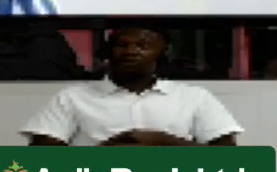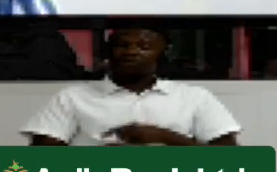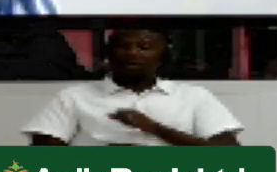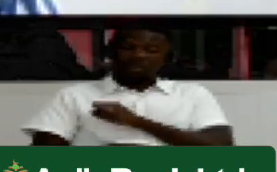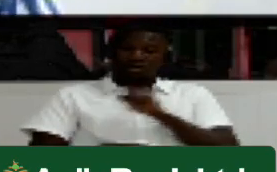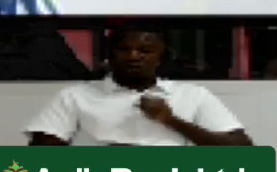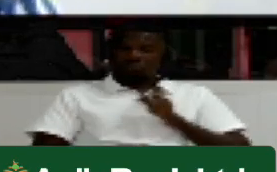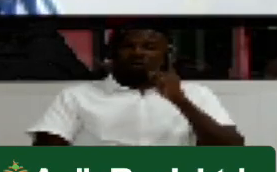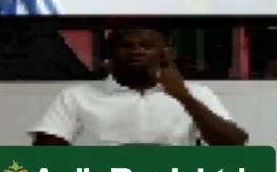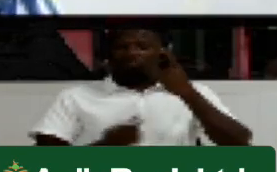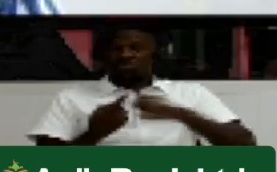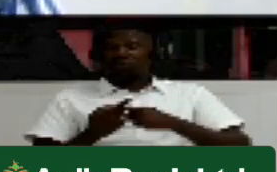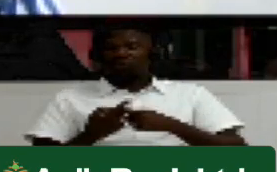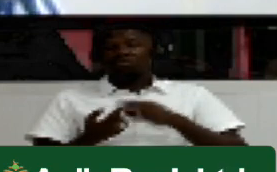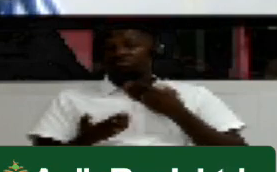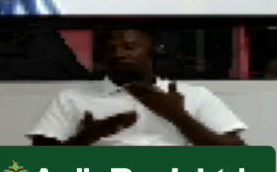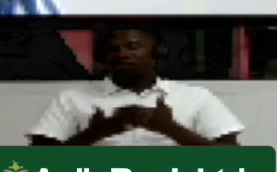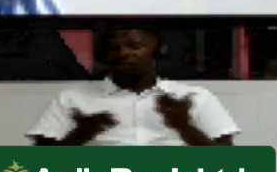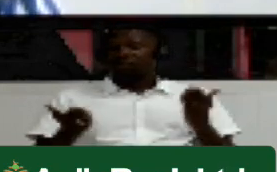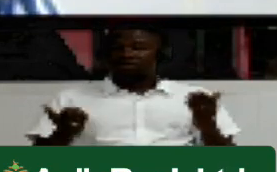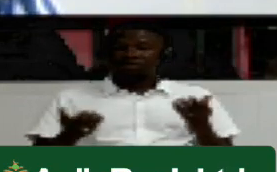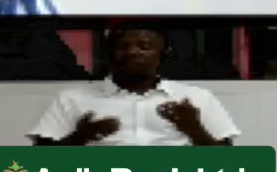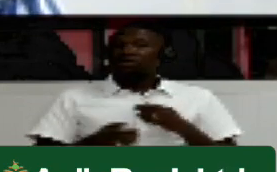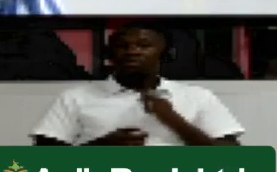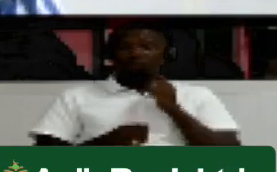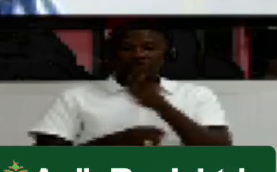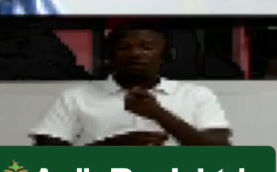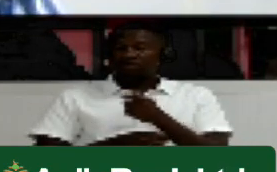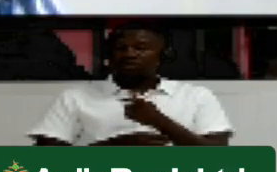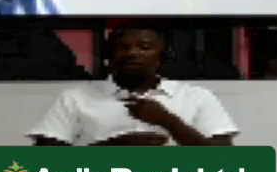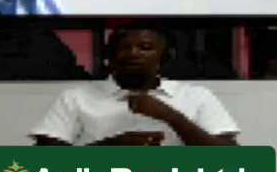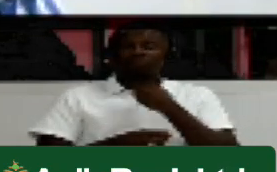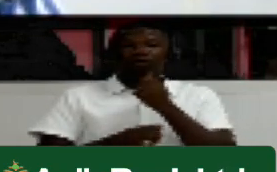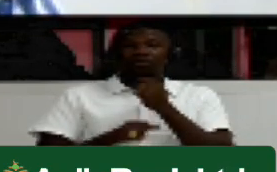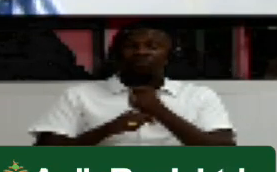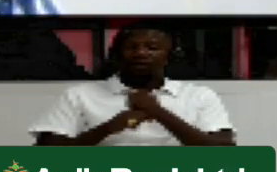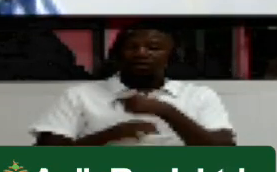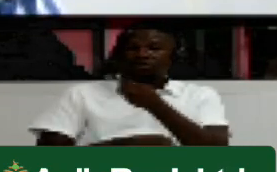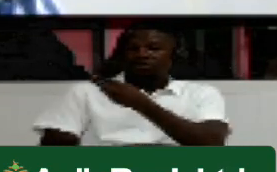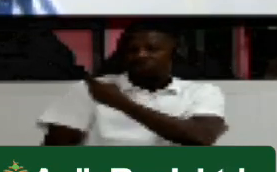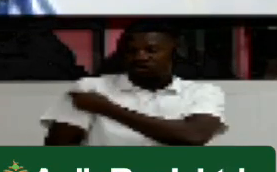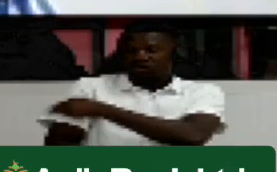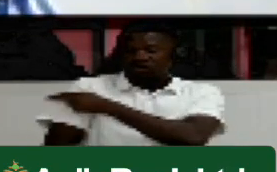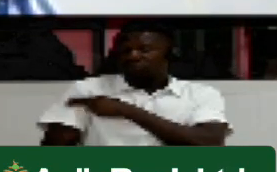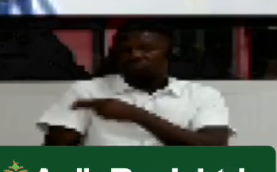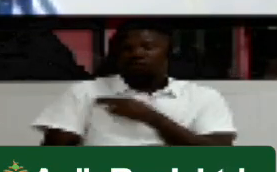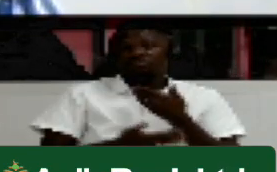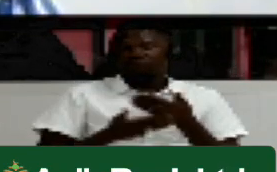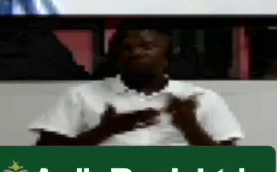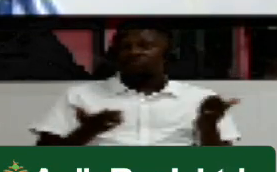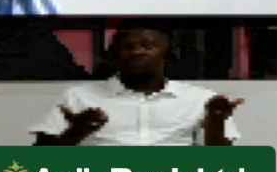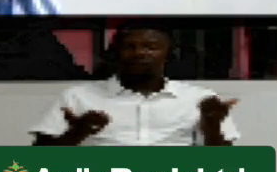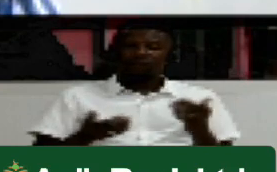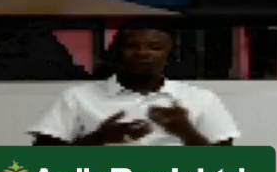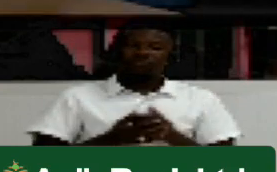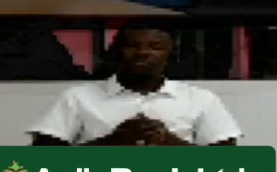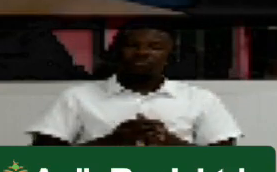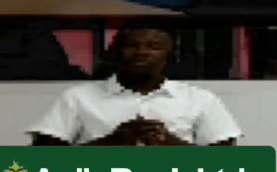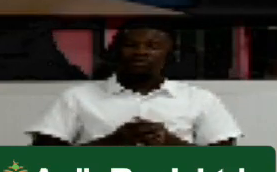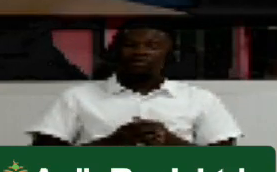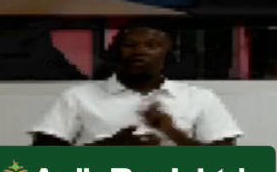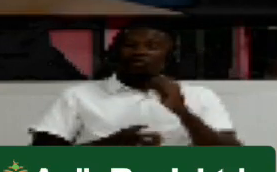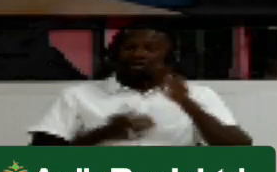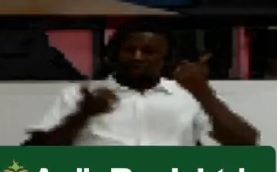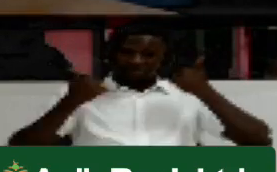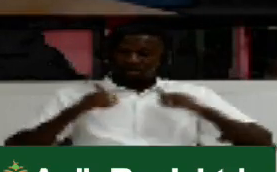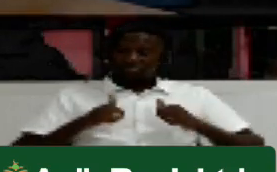our 1 month has finished. The payment that they made at the hospital was finished. And what